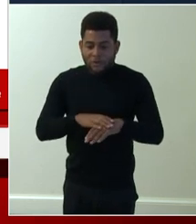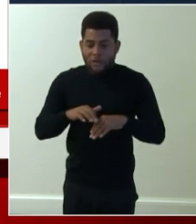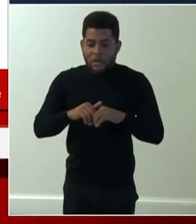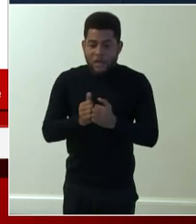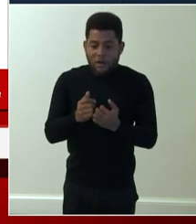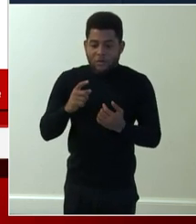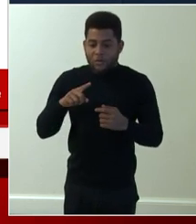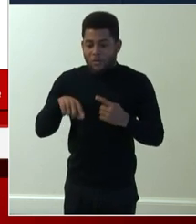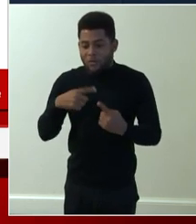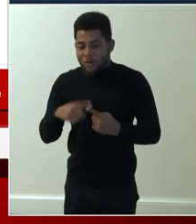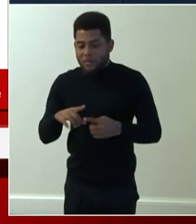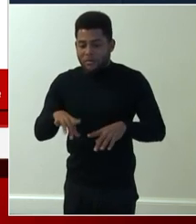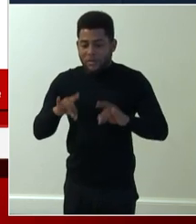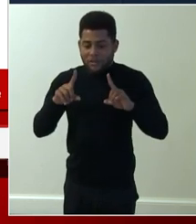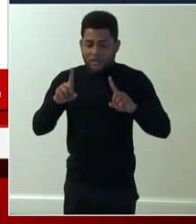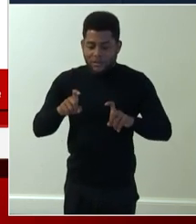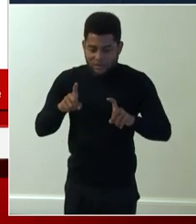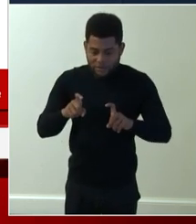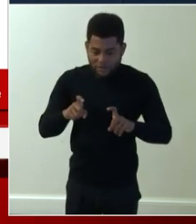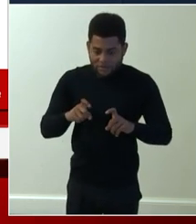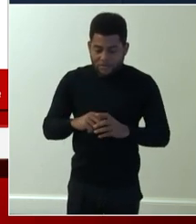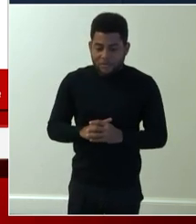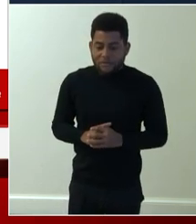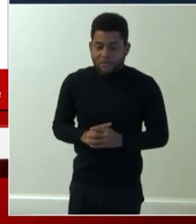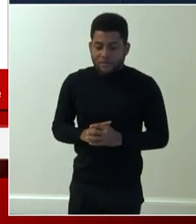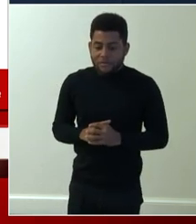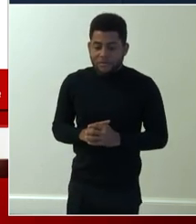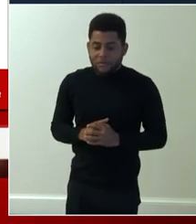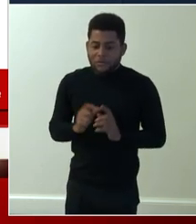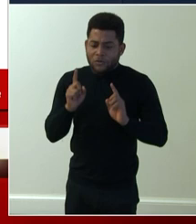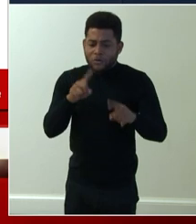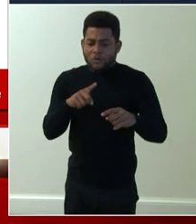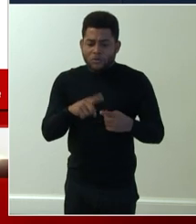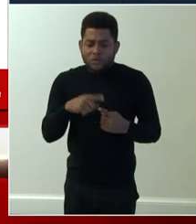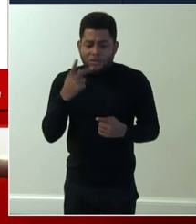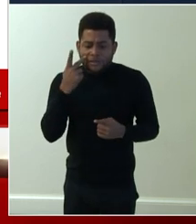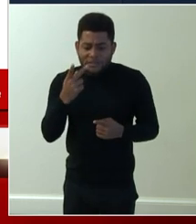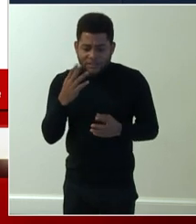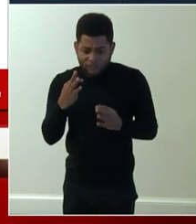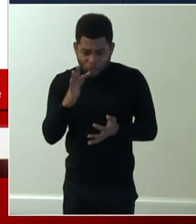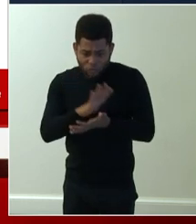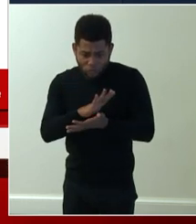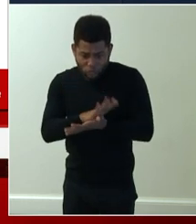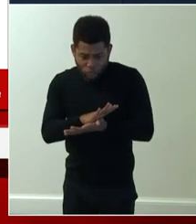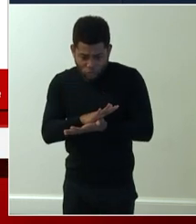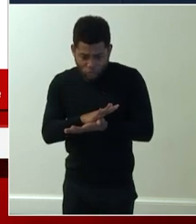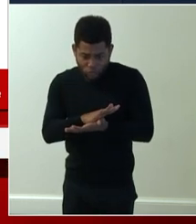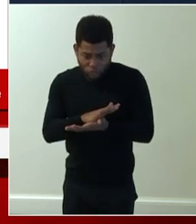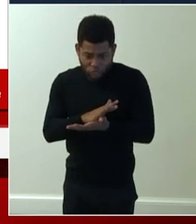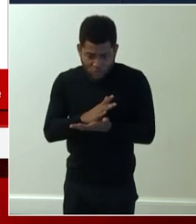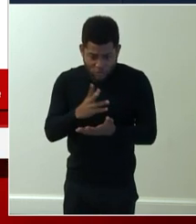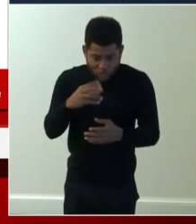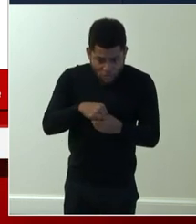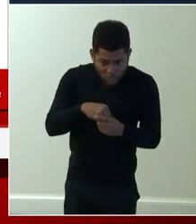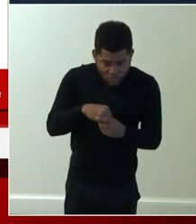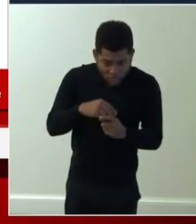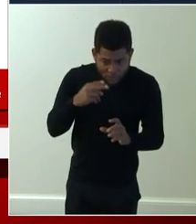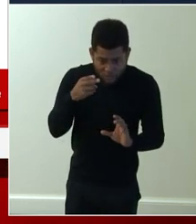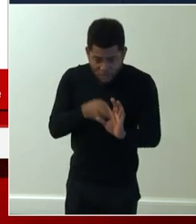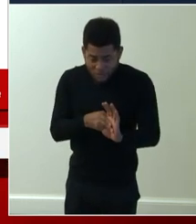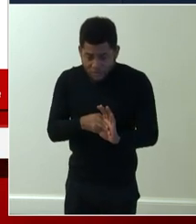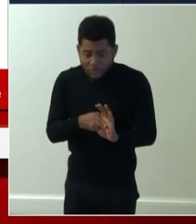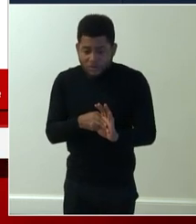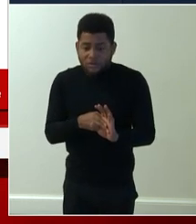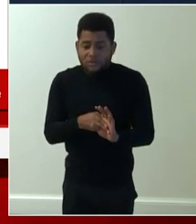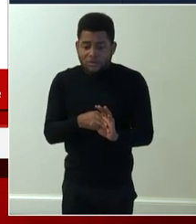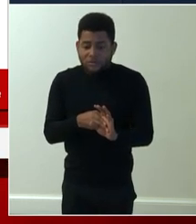pick up those tests. And you can go to any of your schools for DCPS specifically. It does not necessarily have